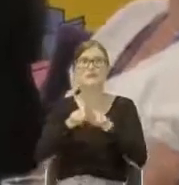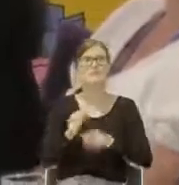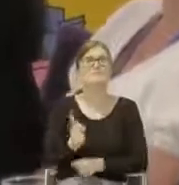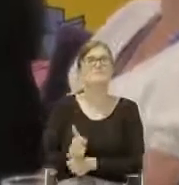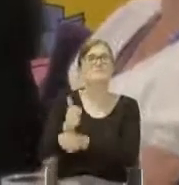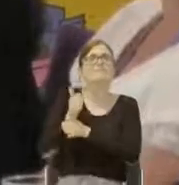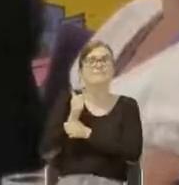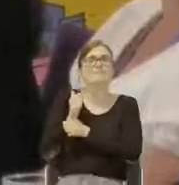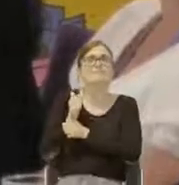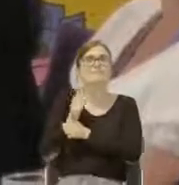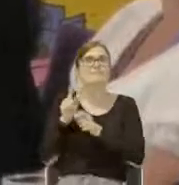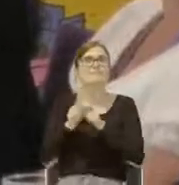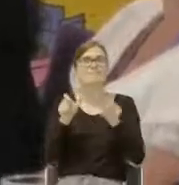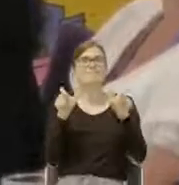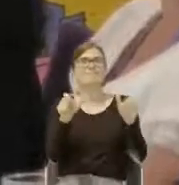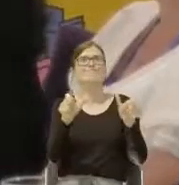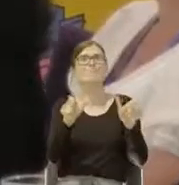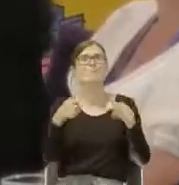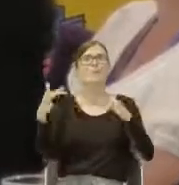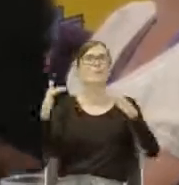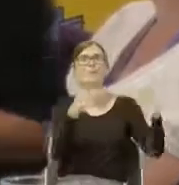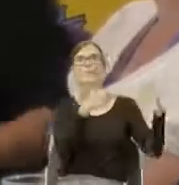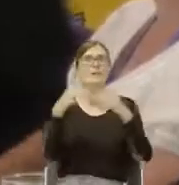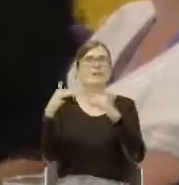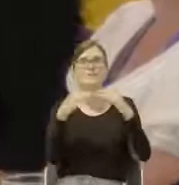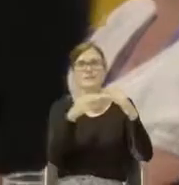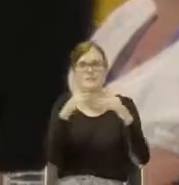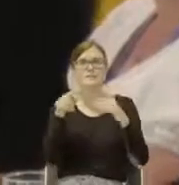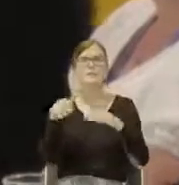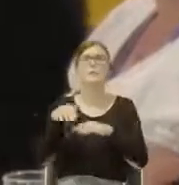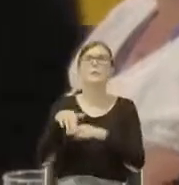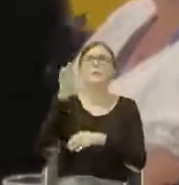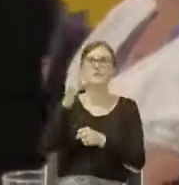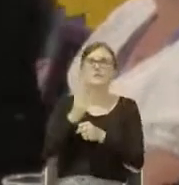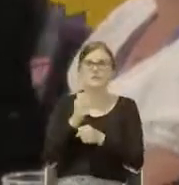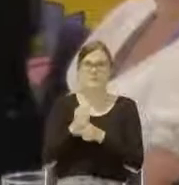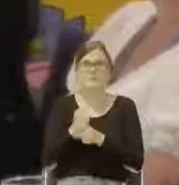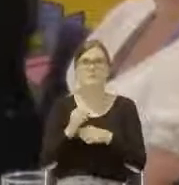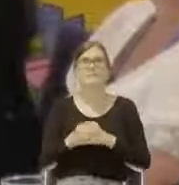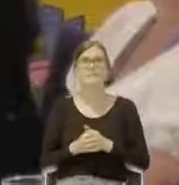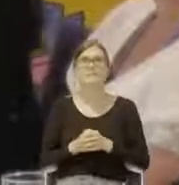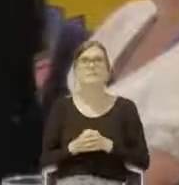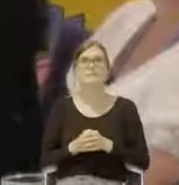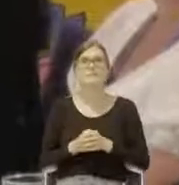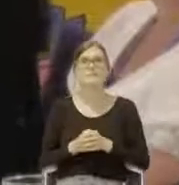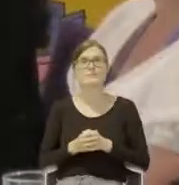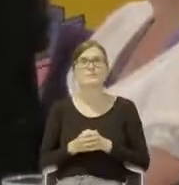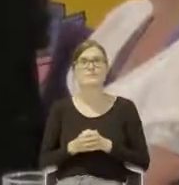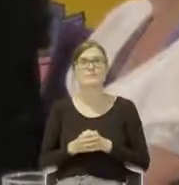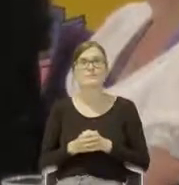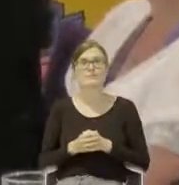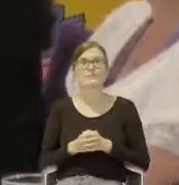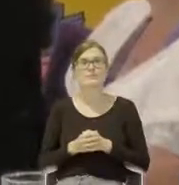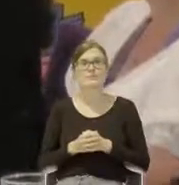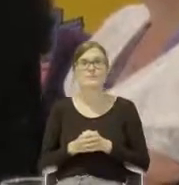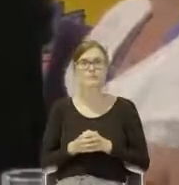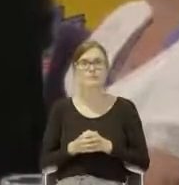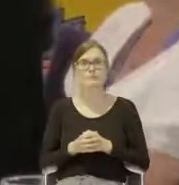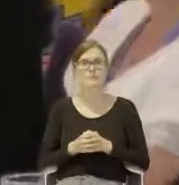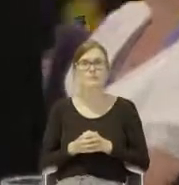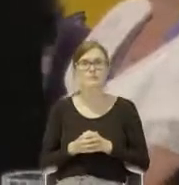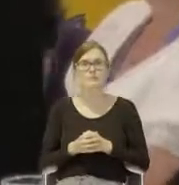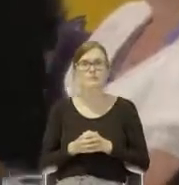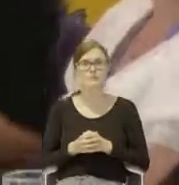climate-induced extreme weather events are striking, and when there's war and strife on the